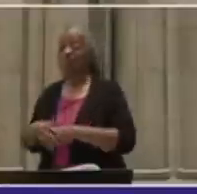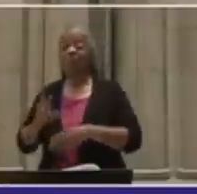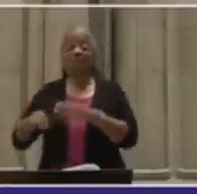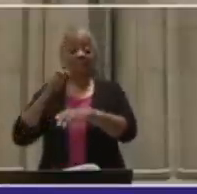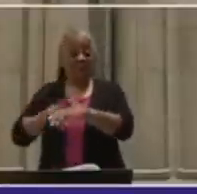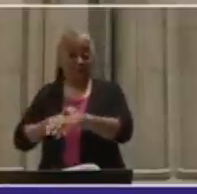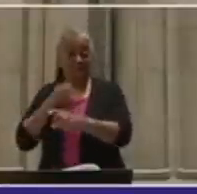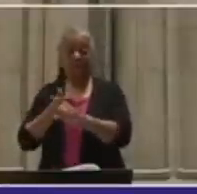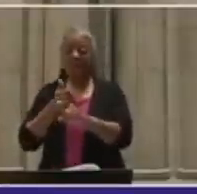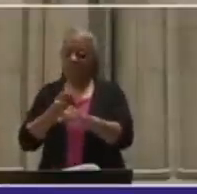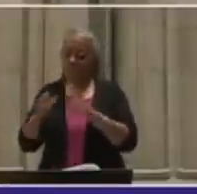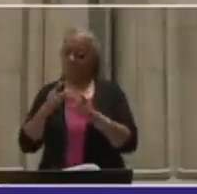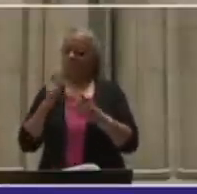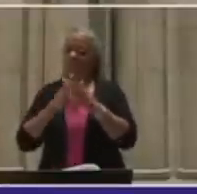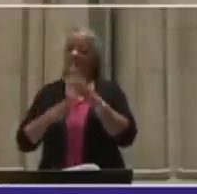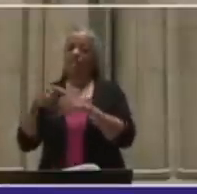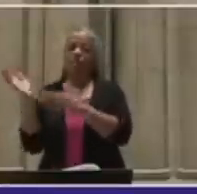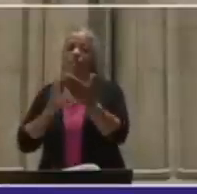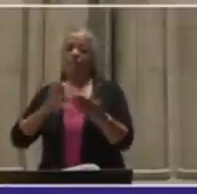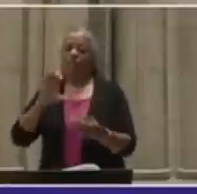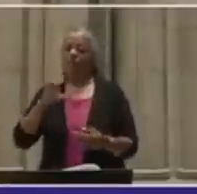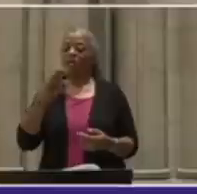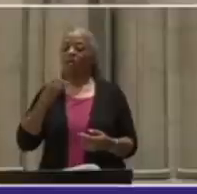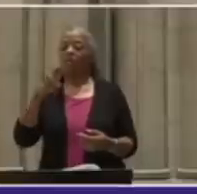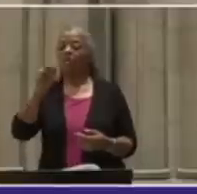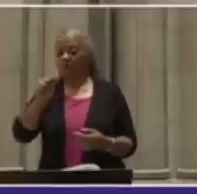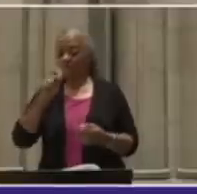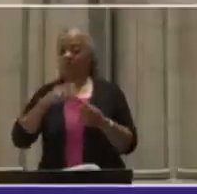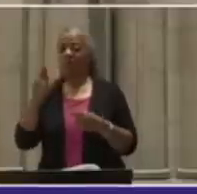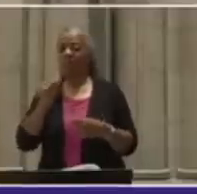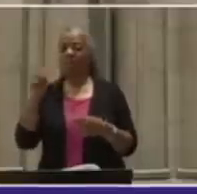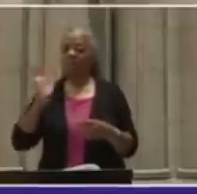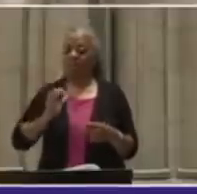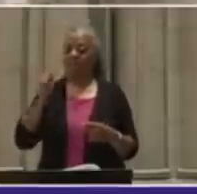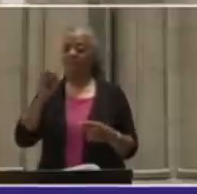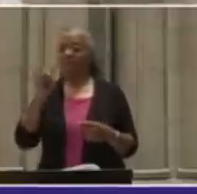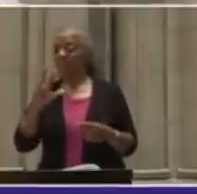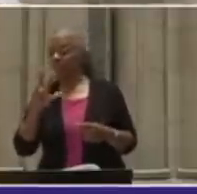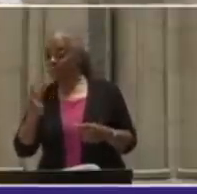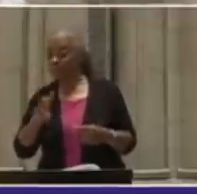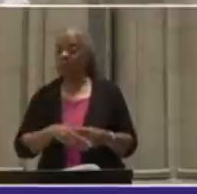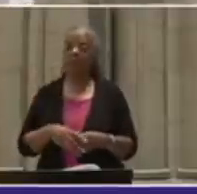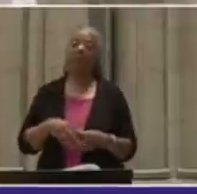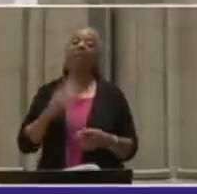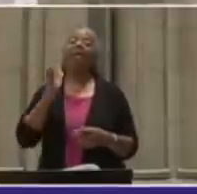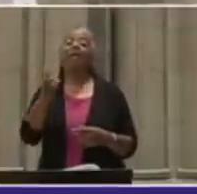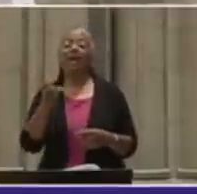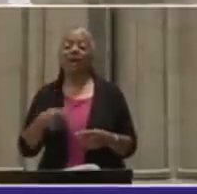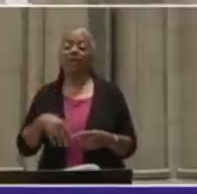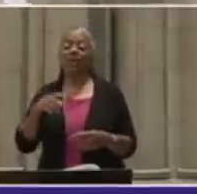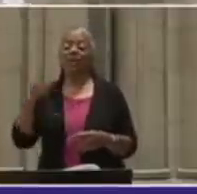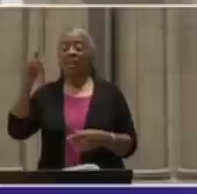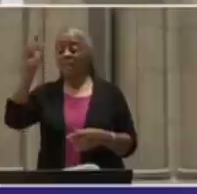were charged with bringing cholera to the United States in 1832. Later, the Italians were stigmatized